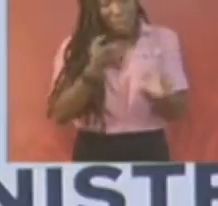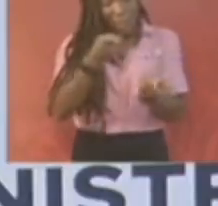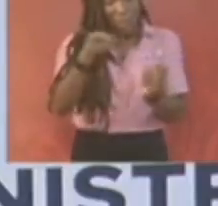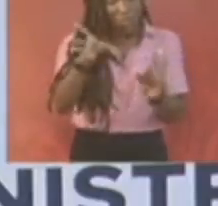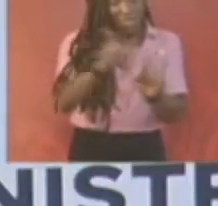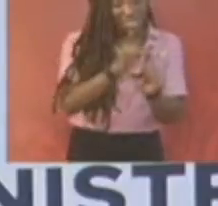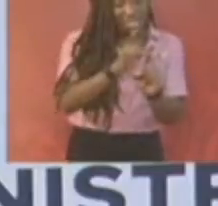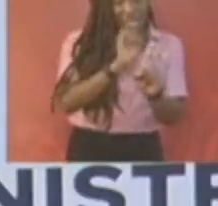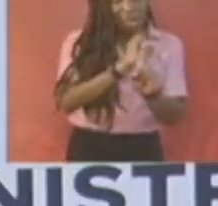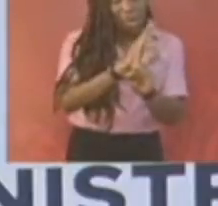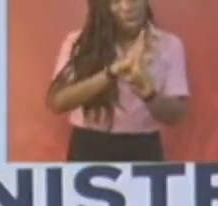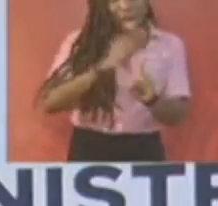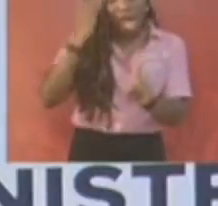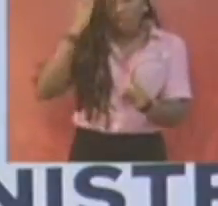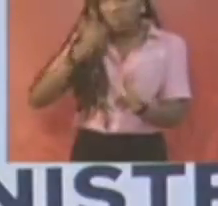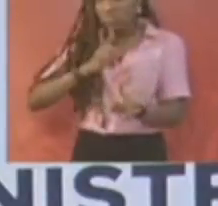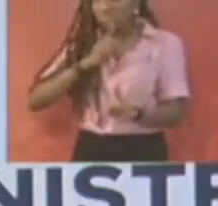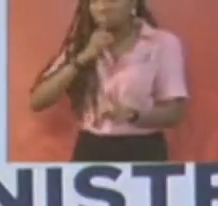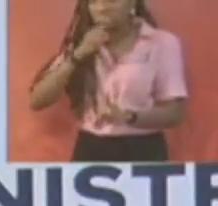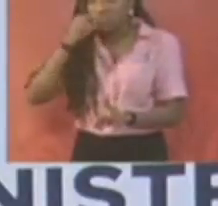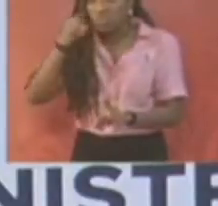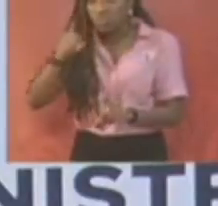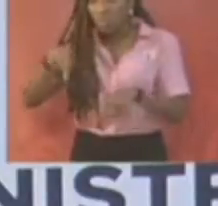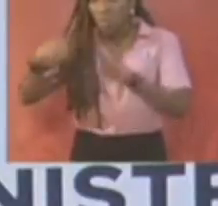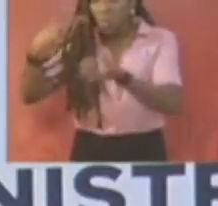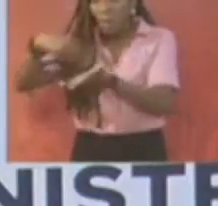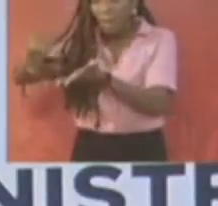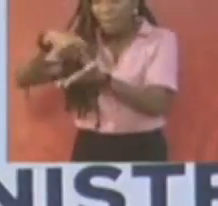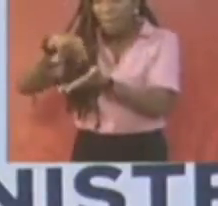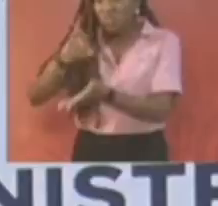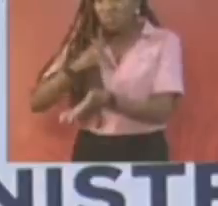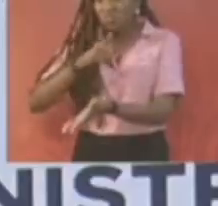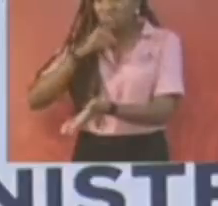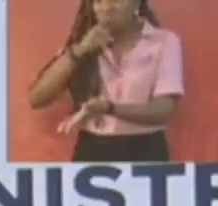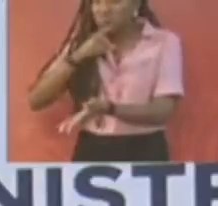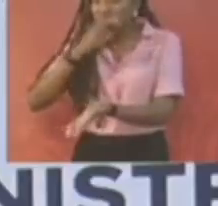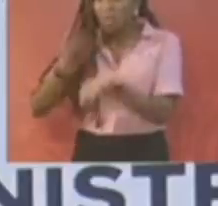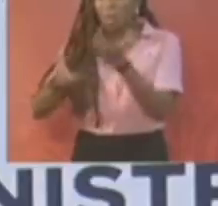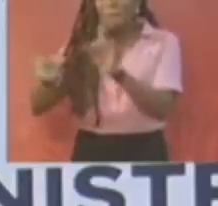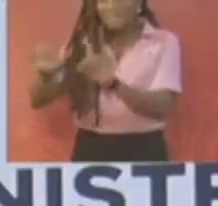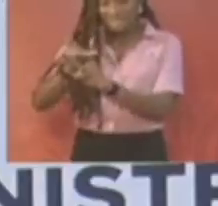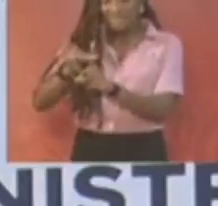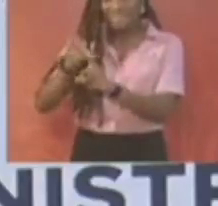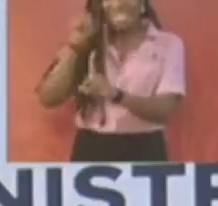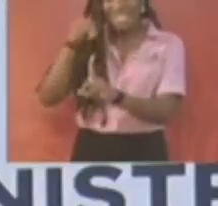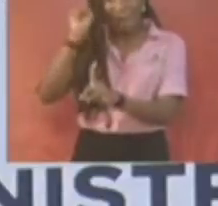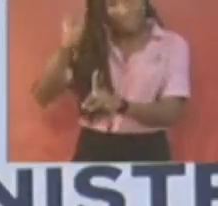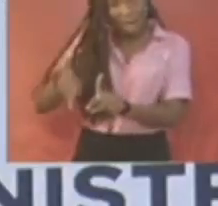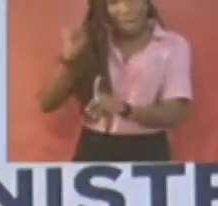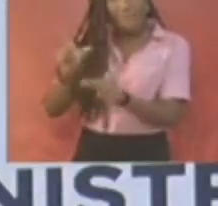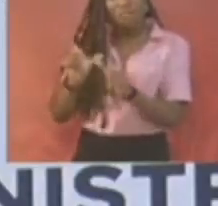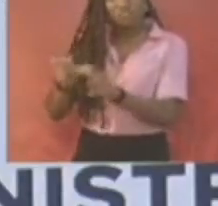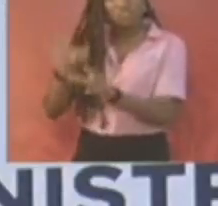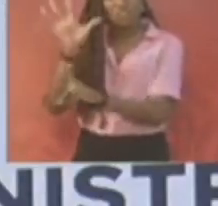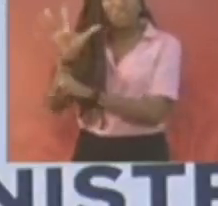implement or initiate quarantine just based on an individual's location in a gathering or not. What would happen